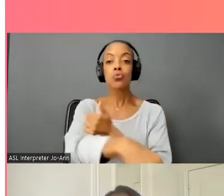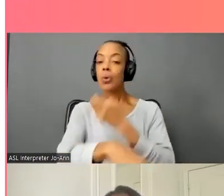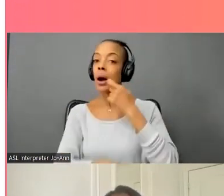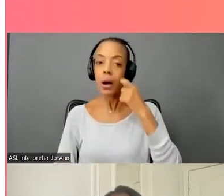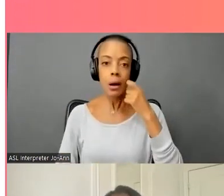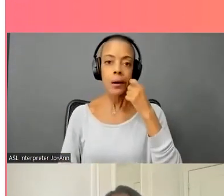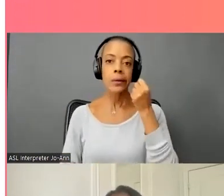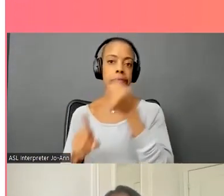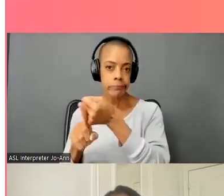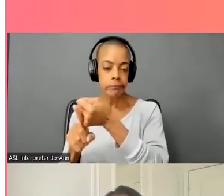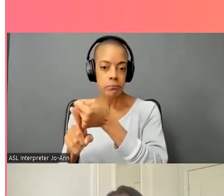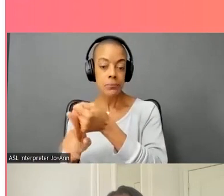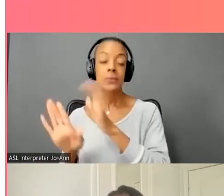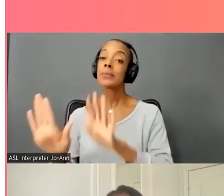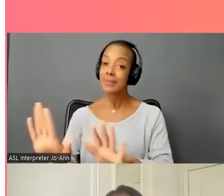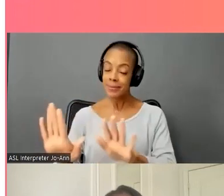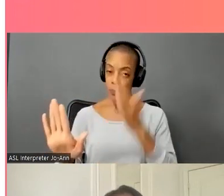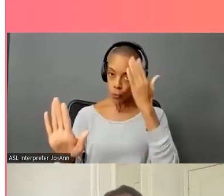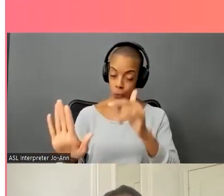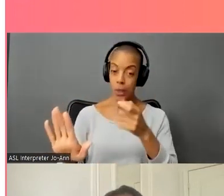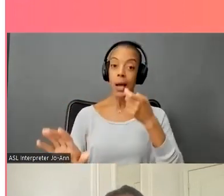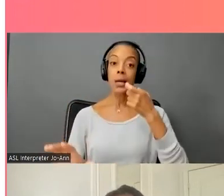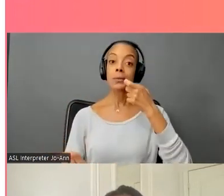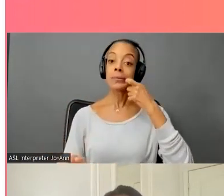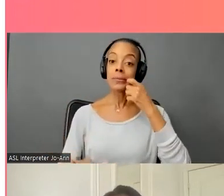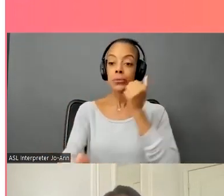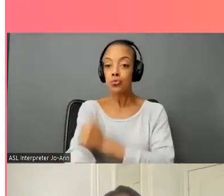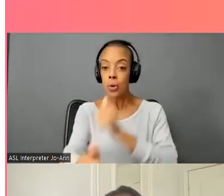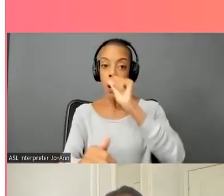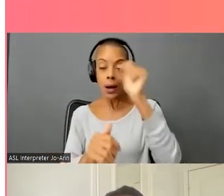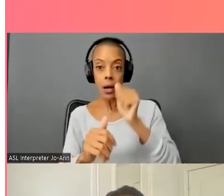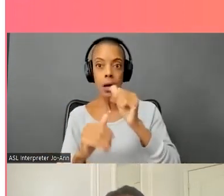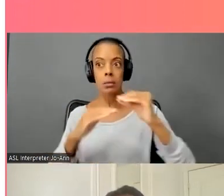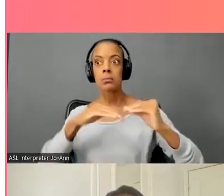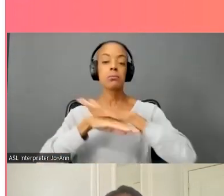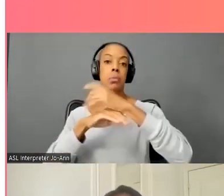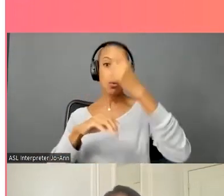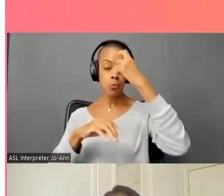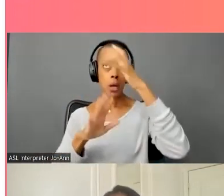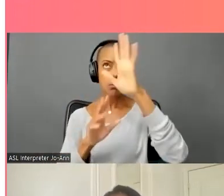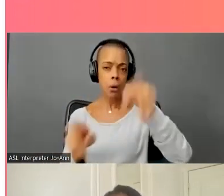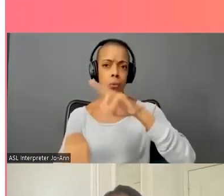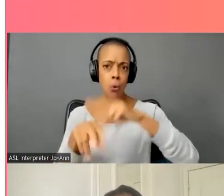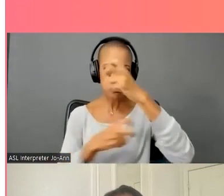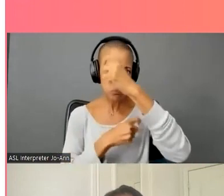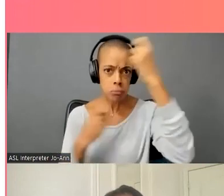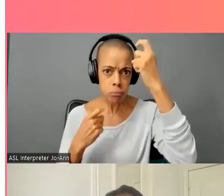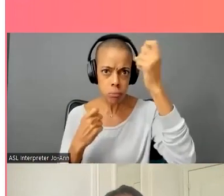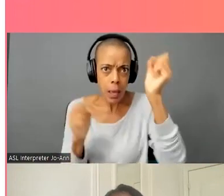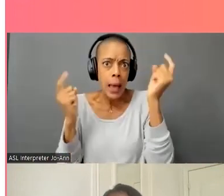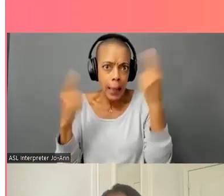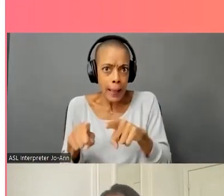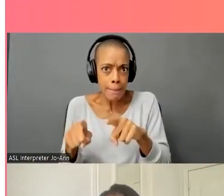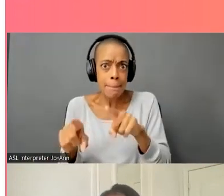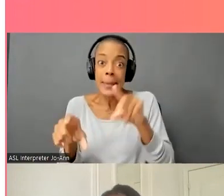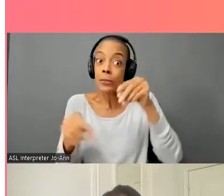to say that drug abuse, for example, its effect on the brain is not traumatic and cannot occur in